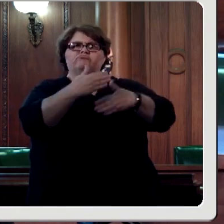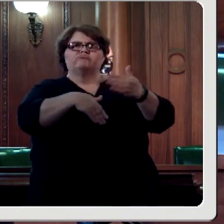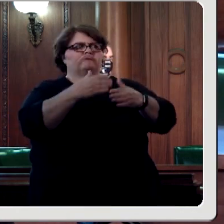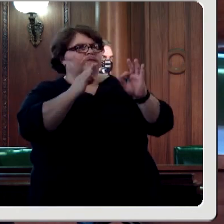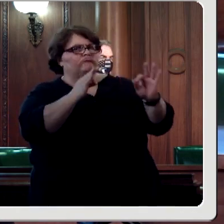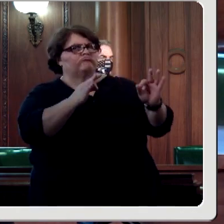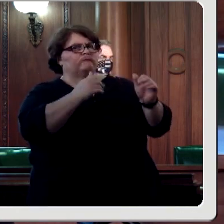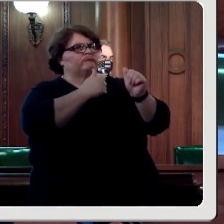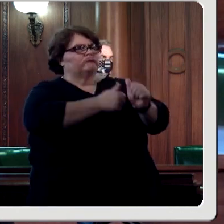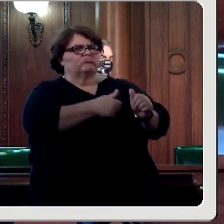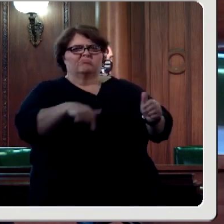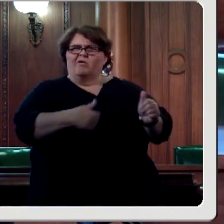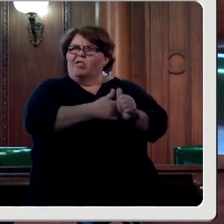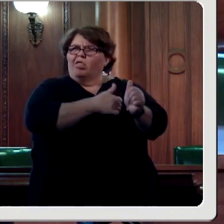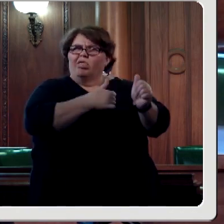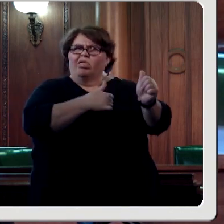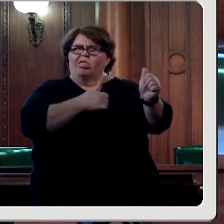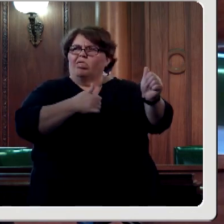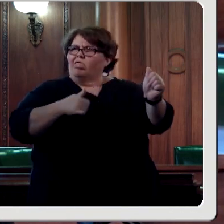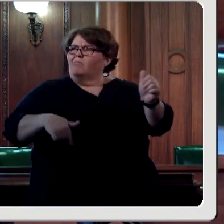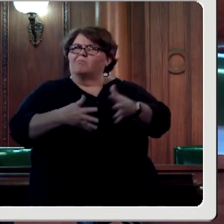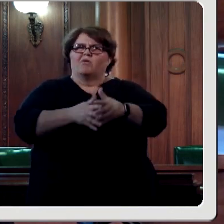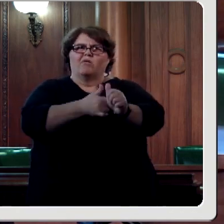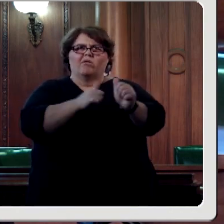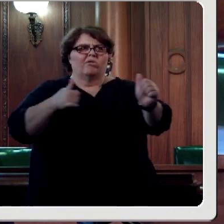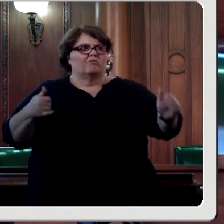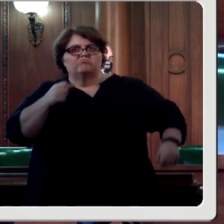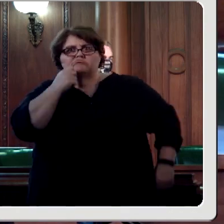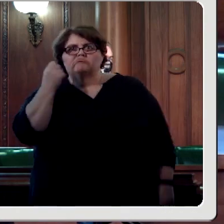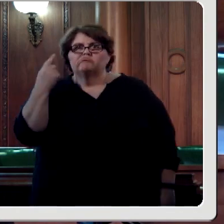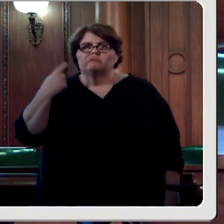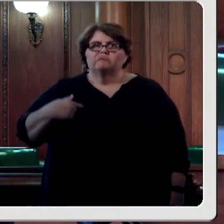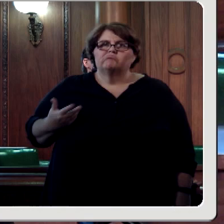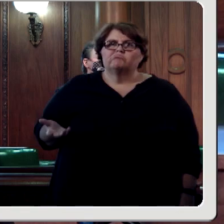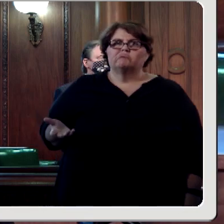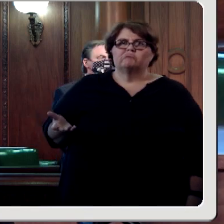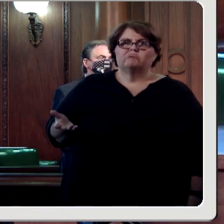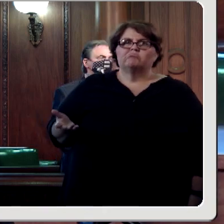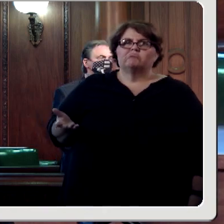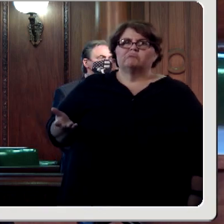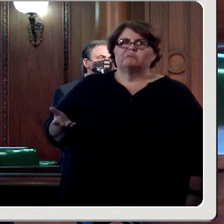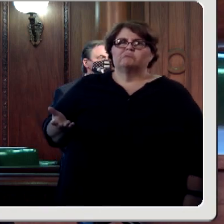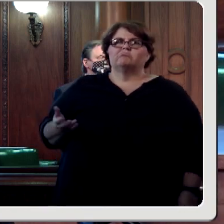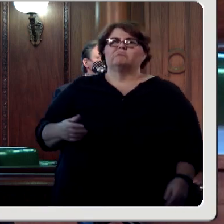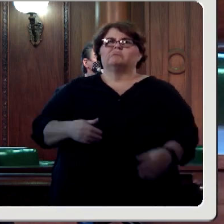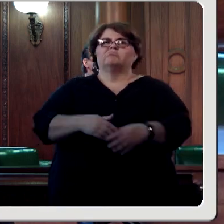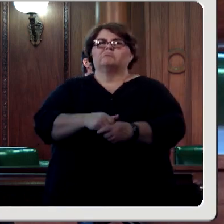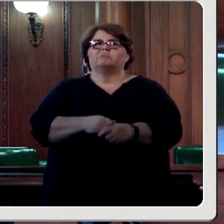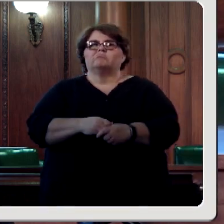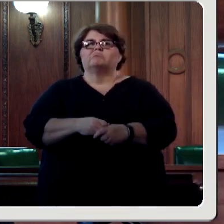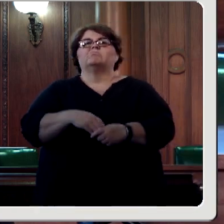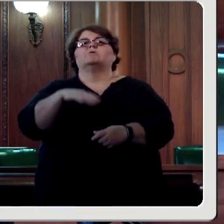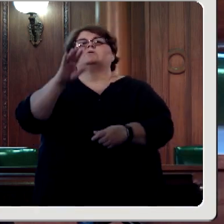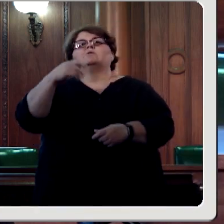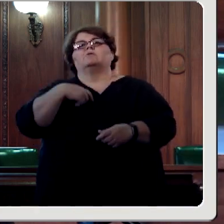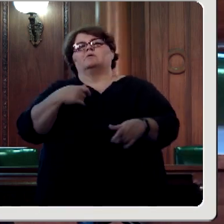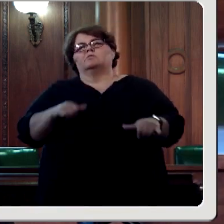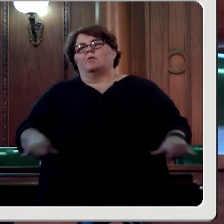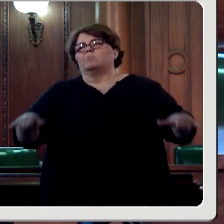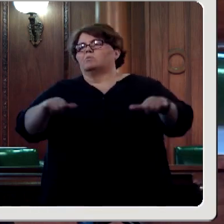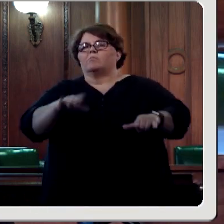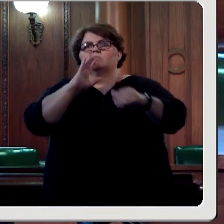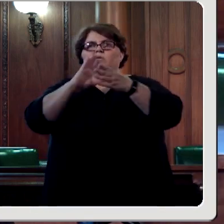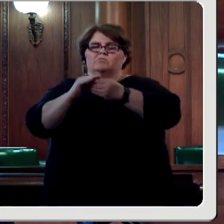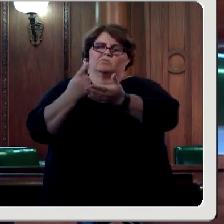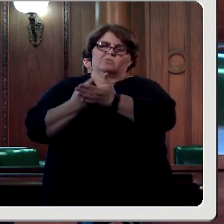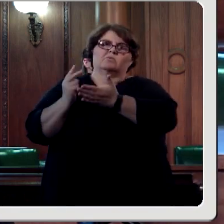better job at tamping down spread earlier on. We have been saying this every week. It has been consistent from